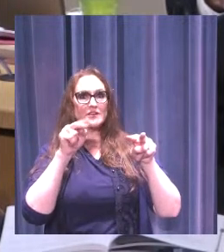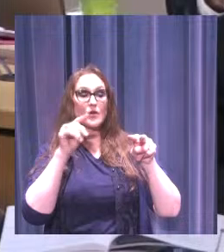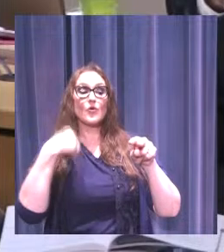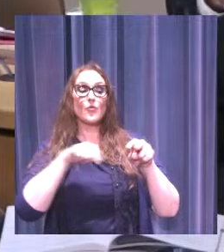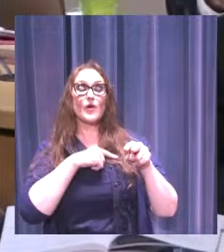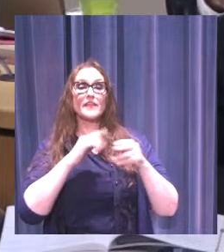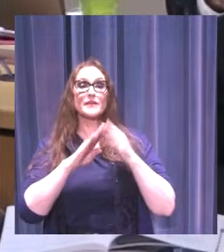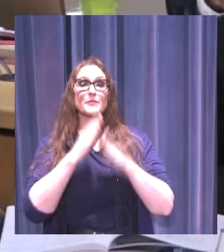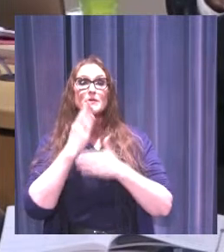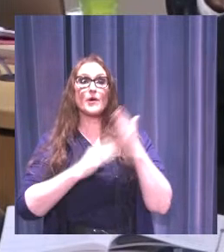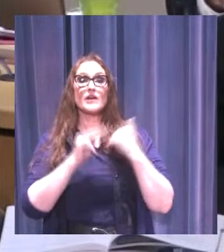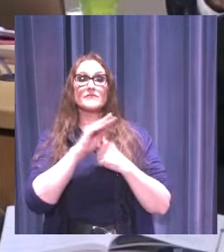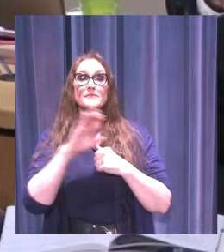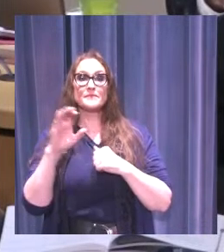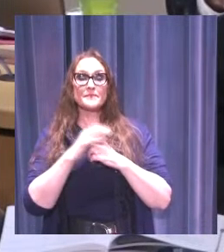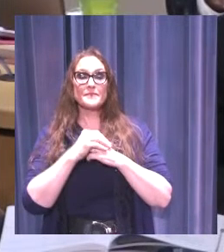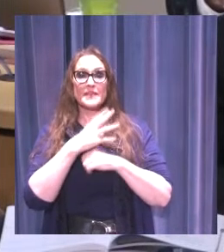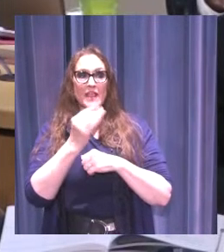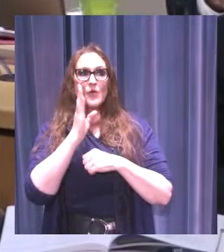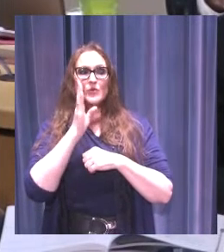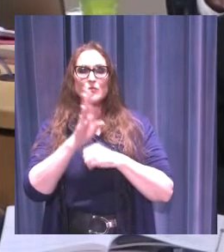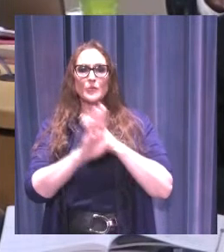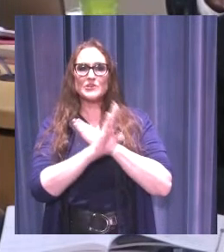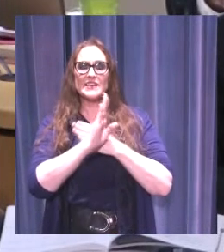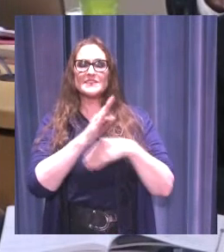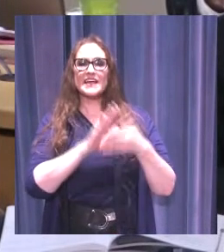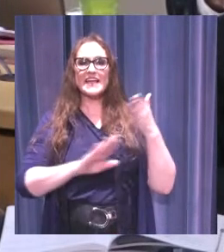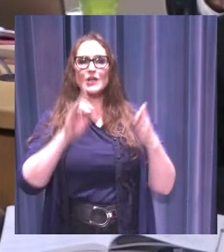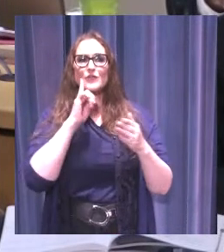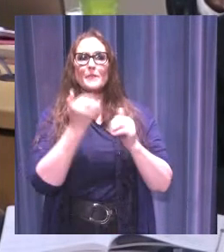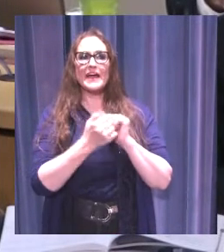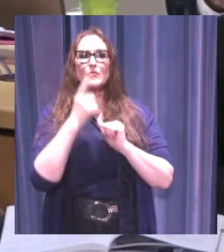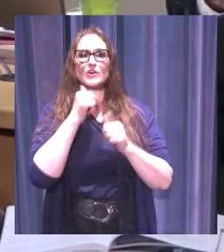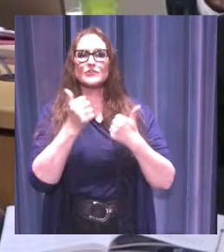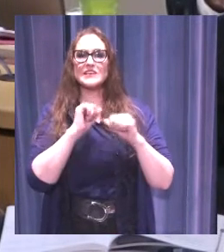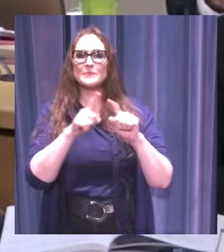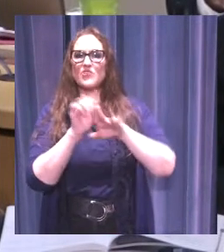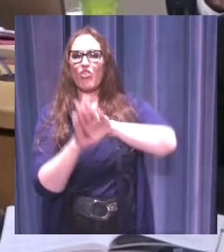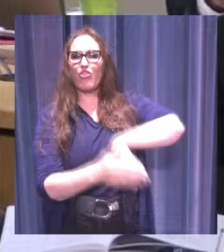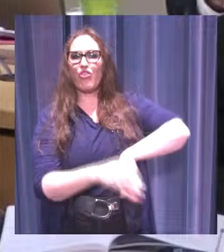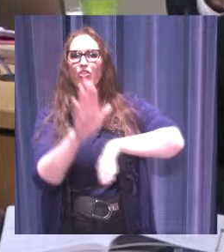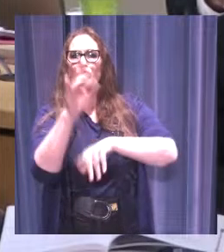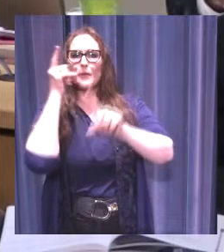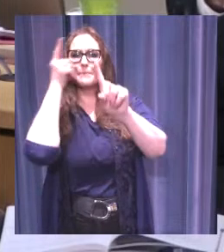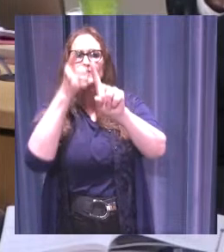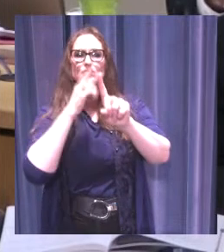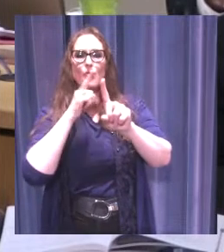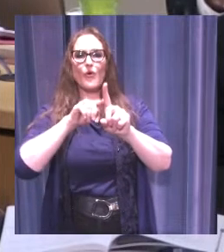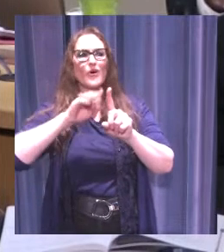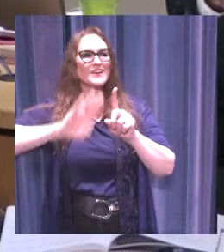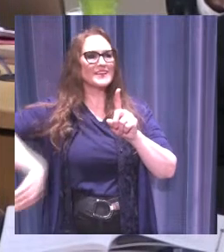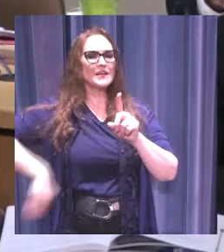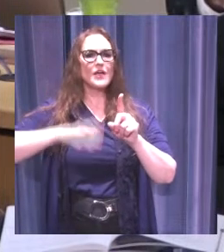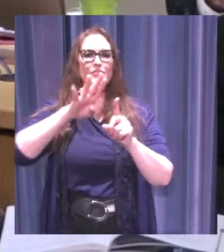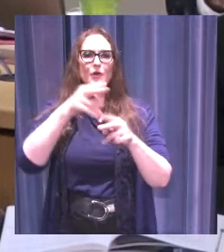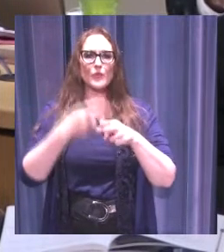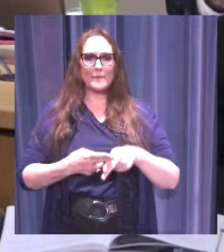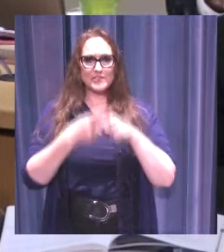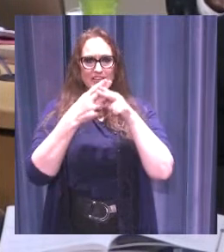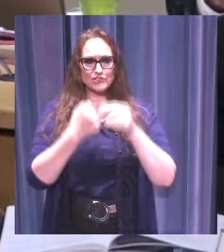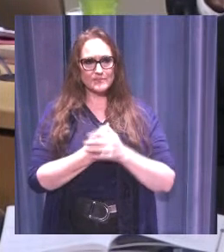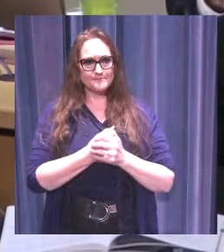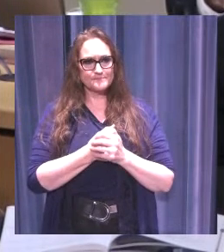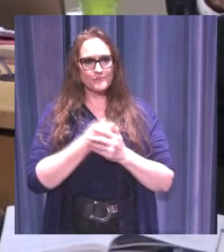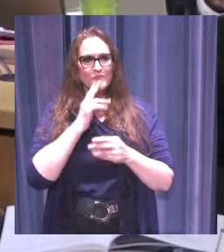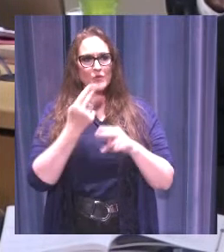community part of Mott Community College, and we will protect our college from anyone who attempts to undermine its mission or tarnish its reputation. We